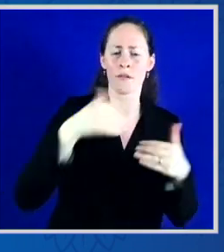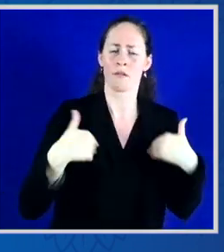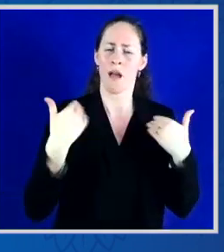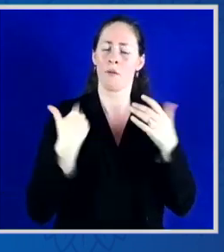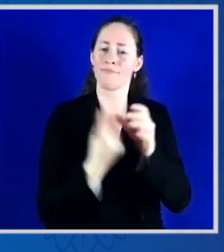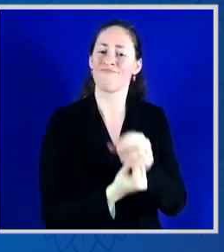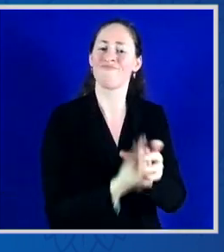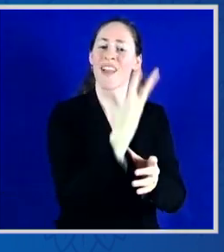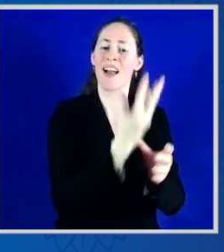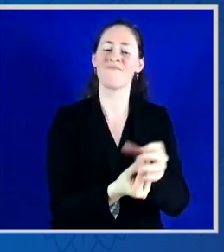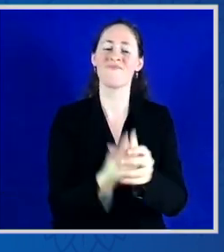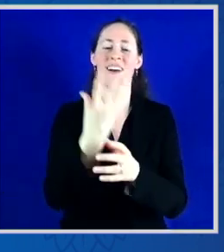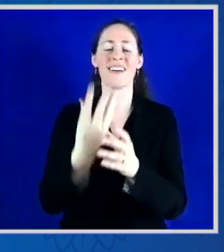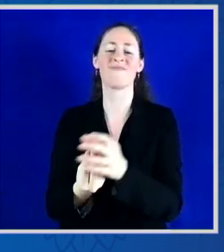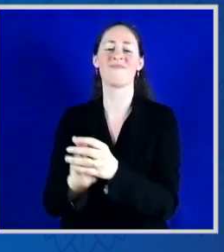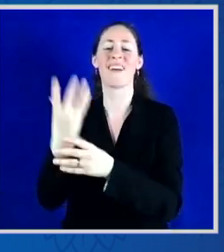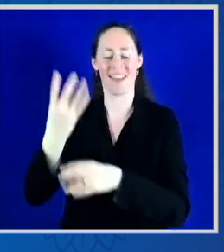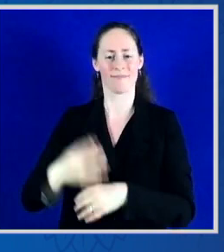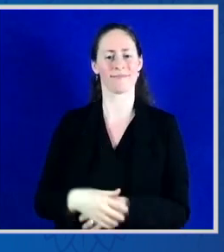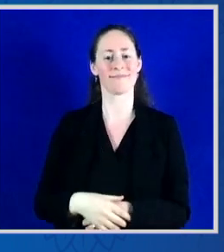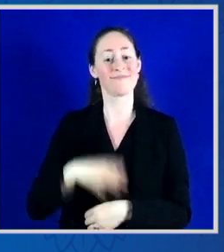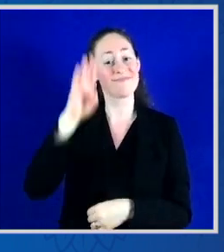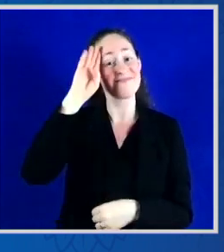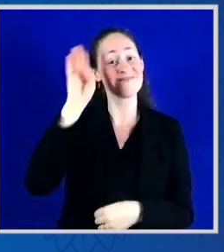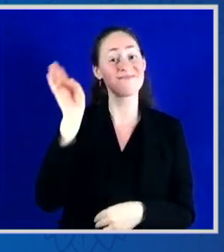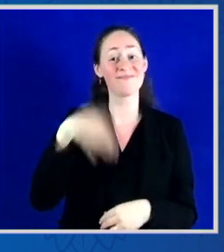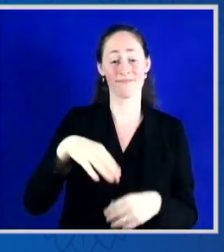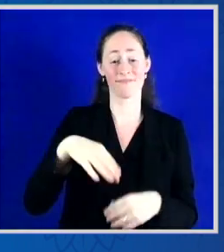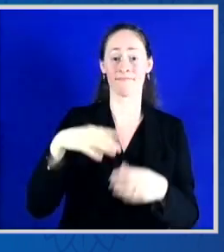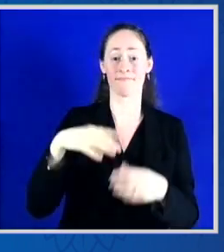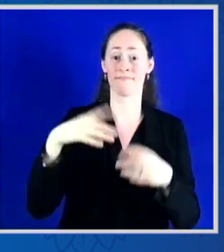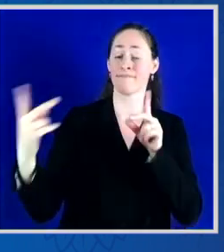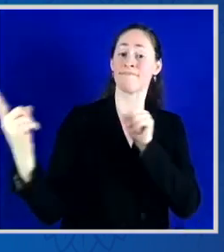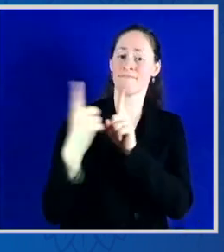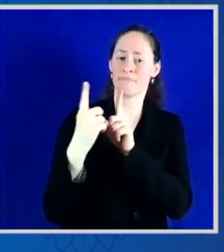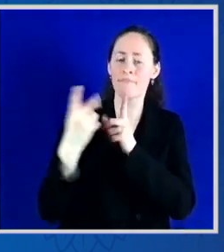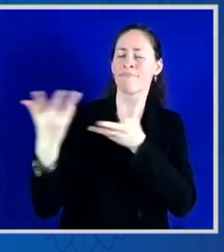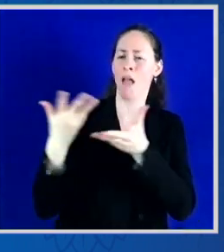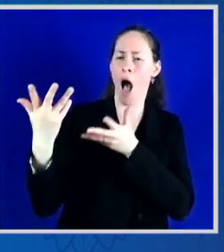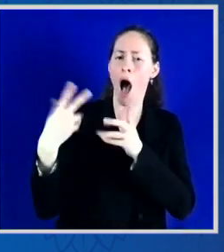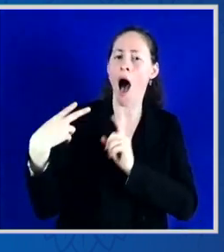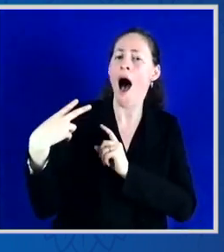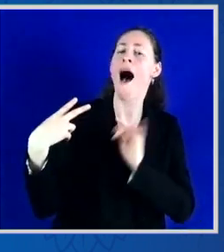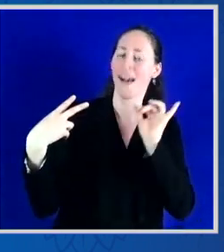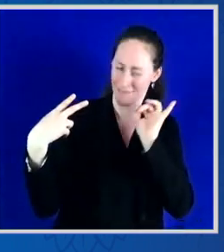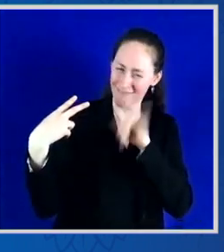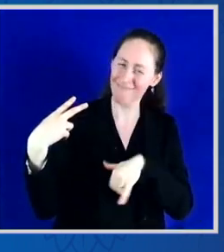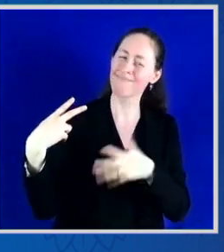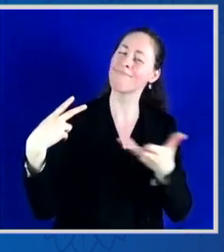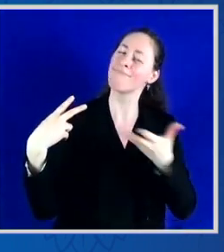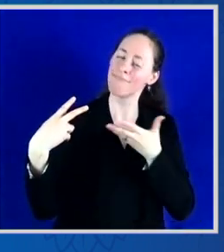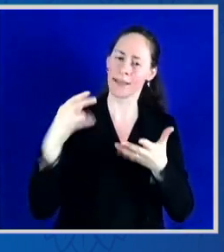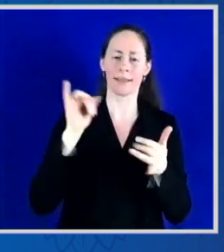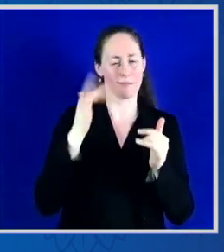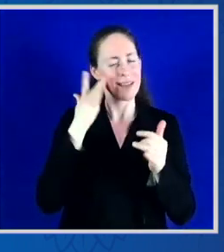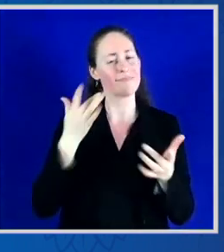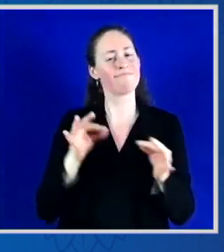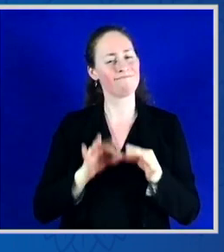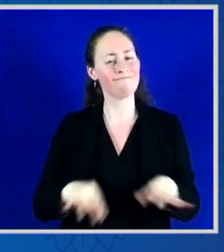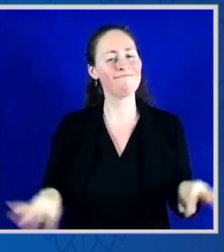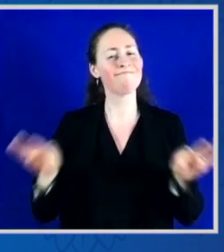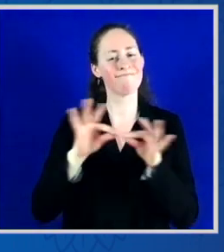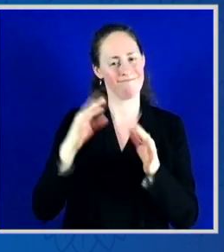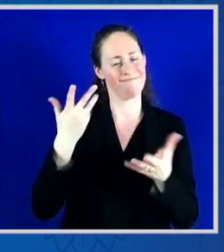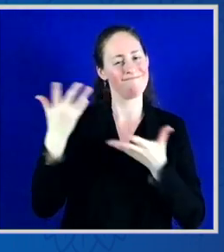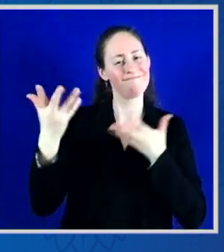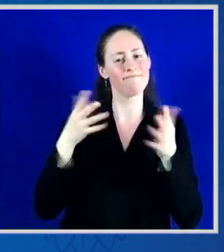chance to meet us, their opinions change. And that's why I chose to testify before the Senate Judiciary Committee on